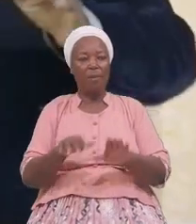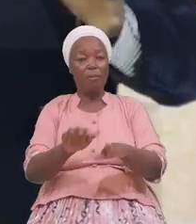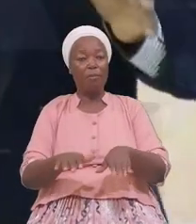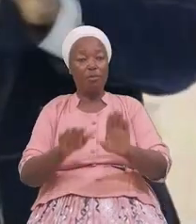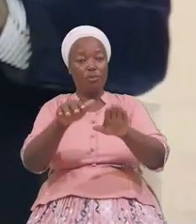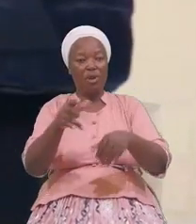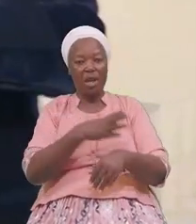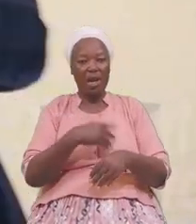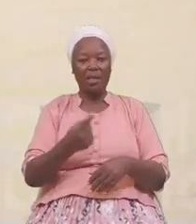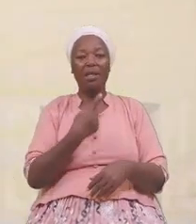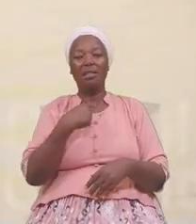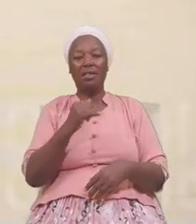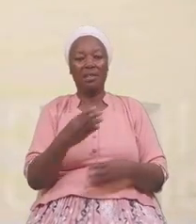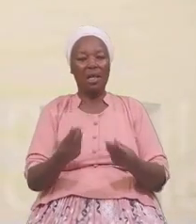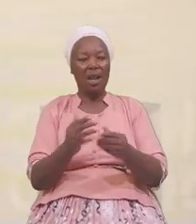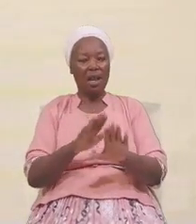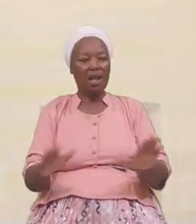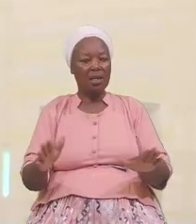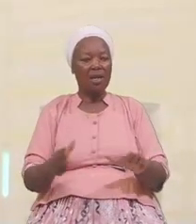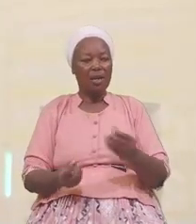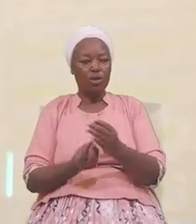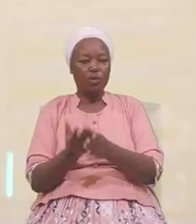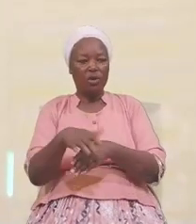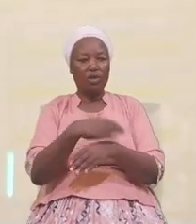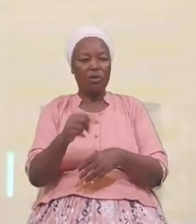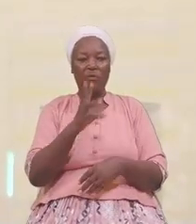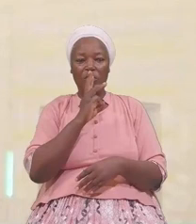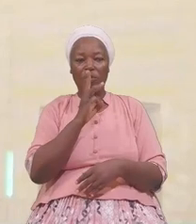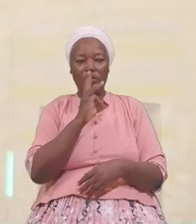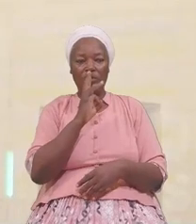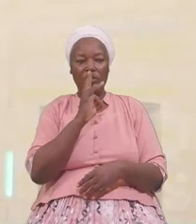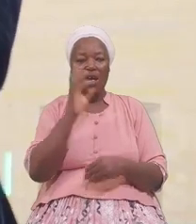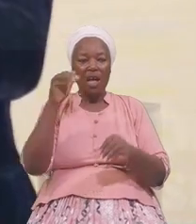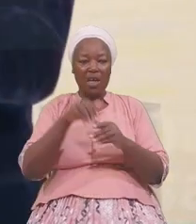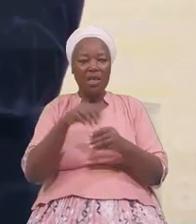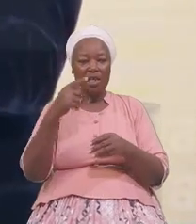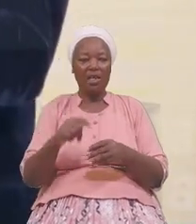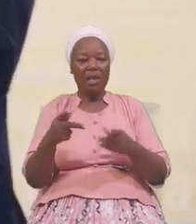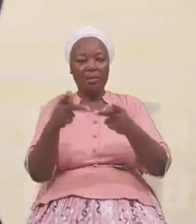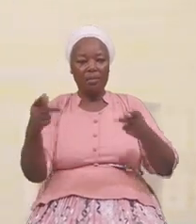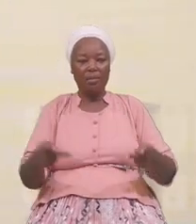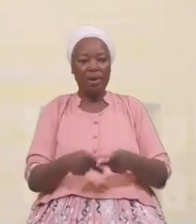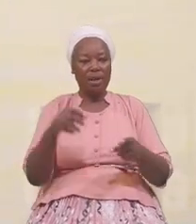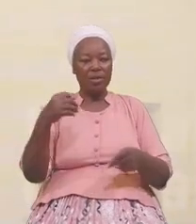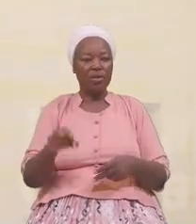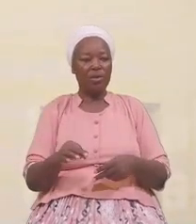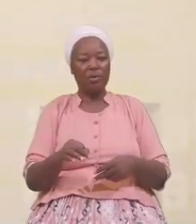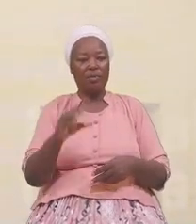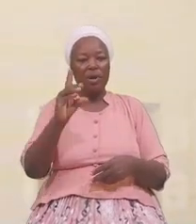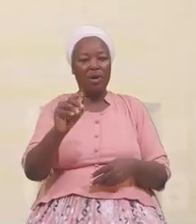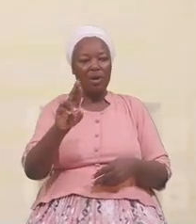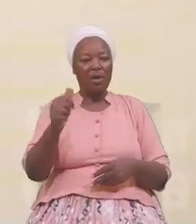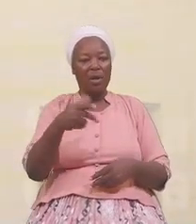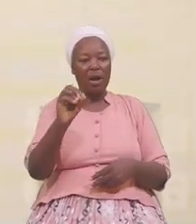the thirsty land springs of water. In the habitation of dragons,